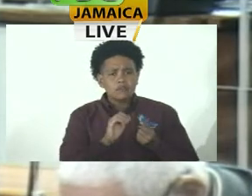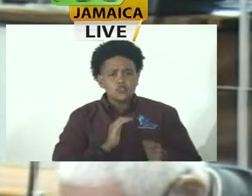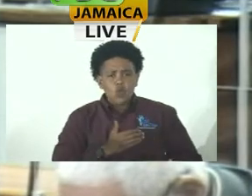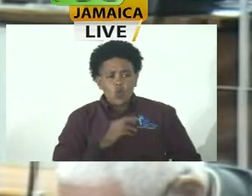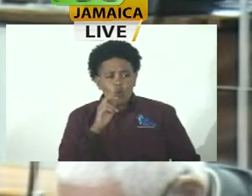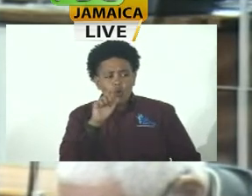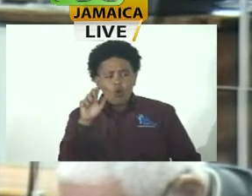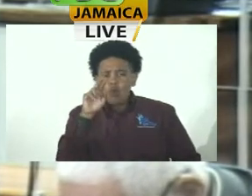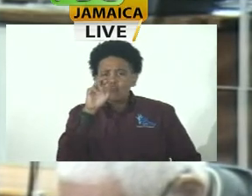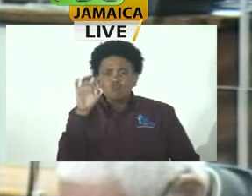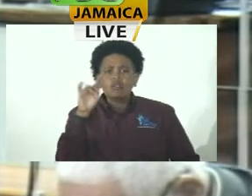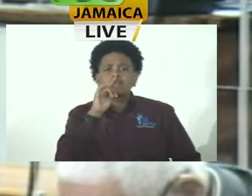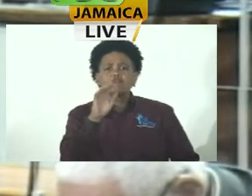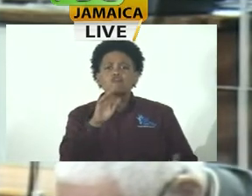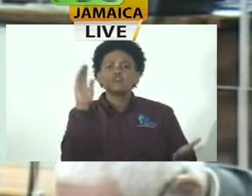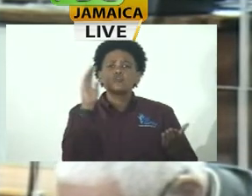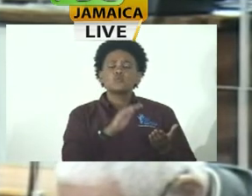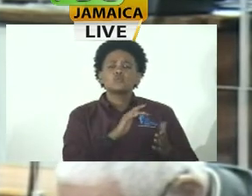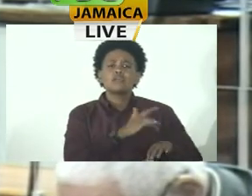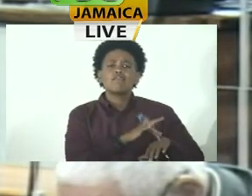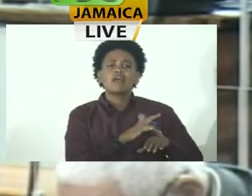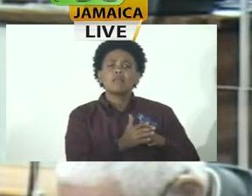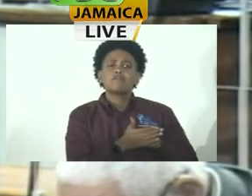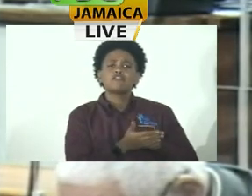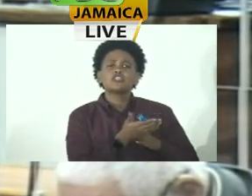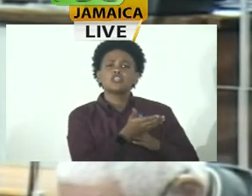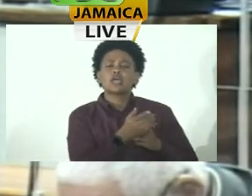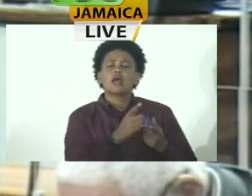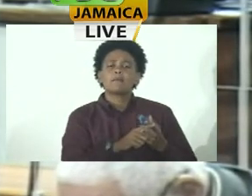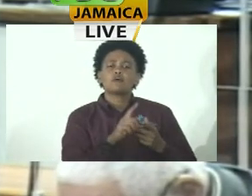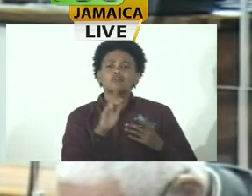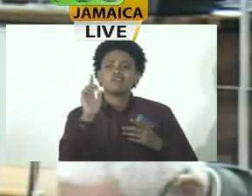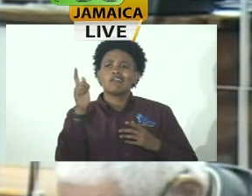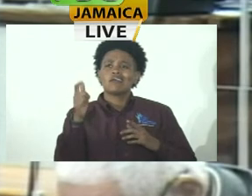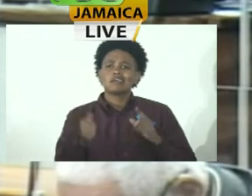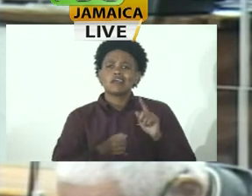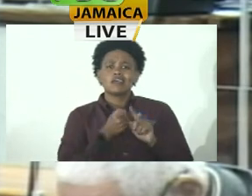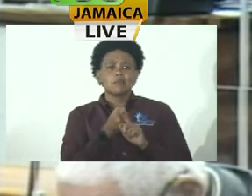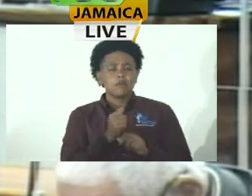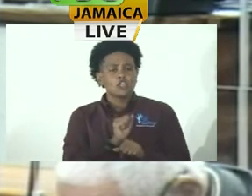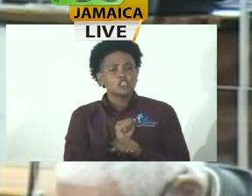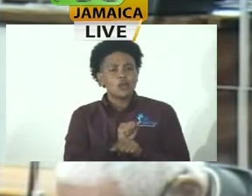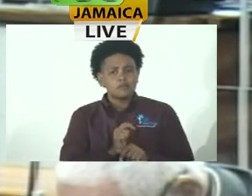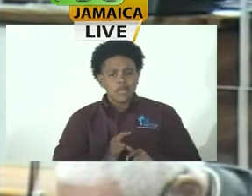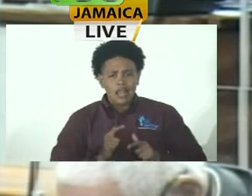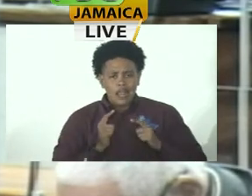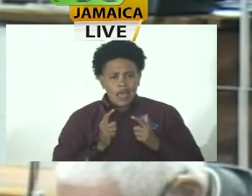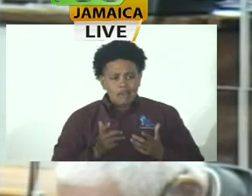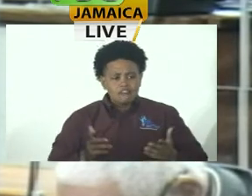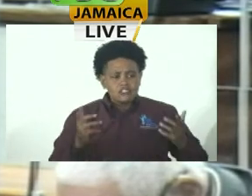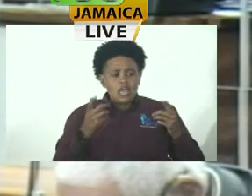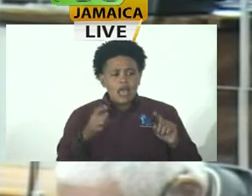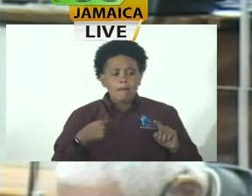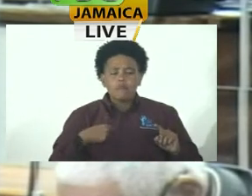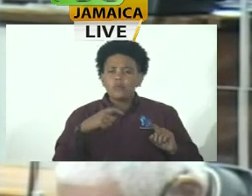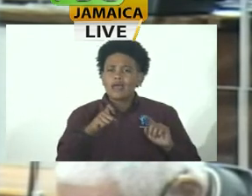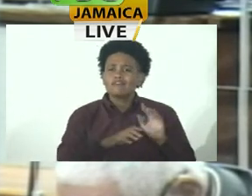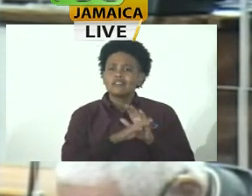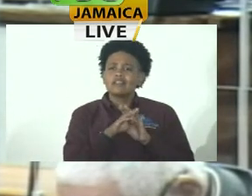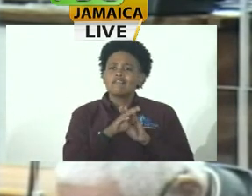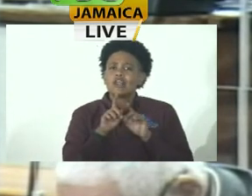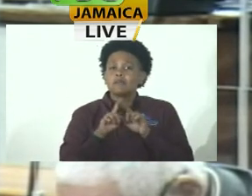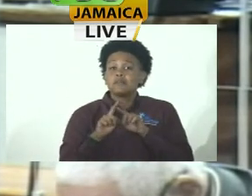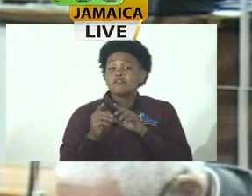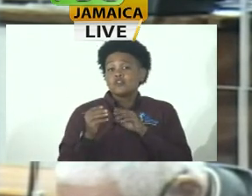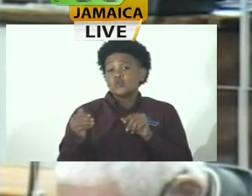reduce available fish stock and ultimately impact jobs and livelihoods we have to develop solutions to address the